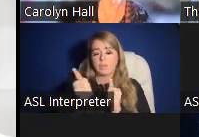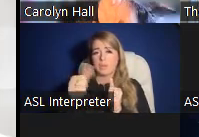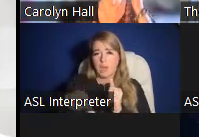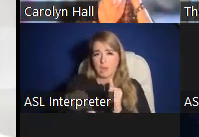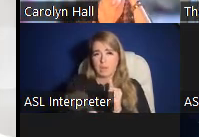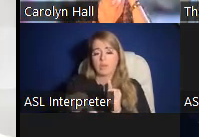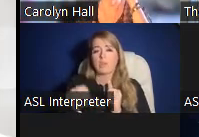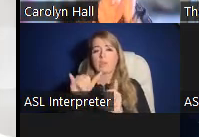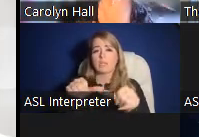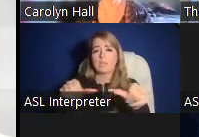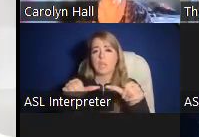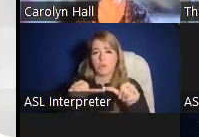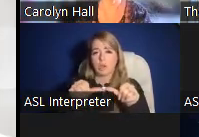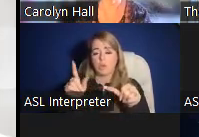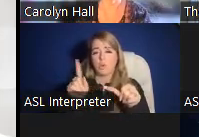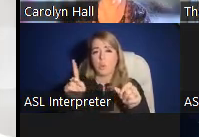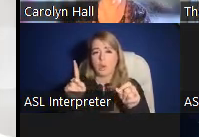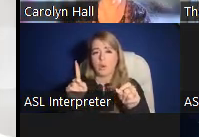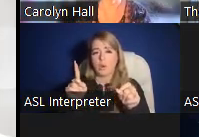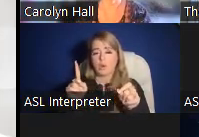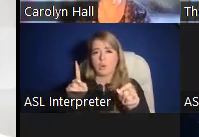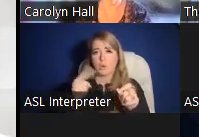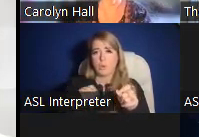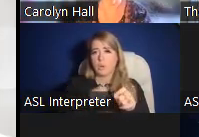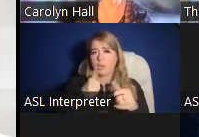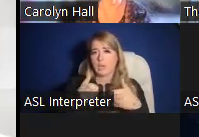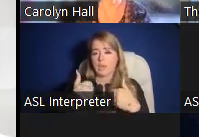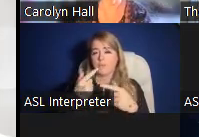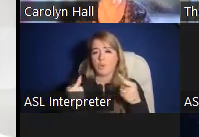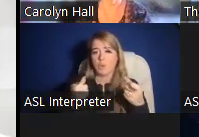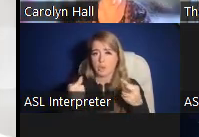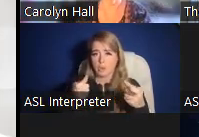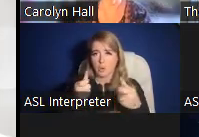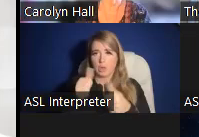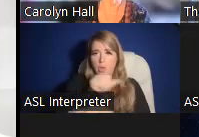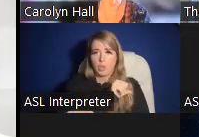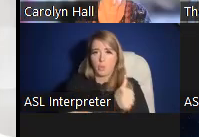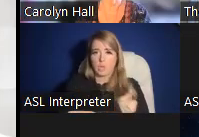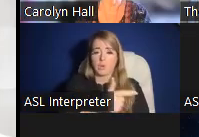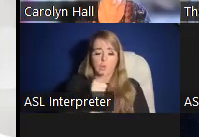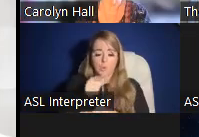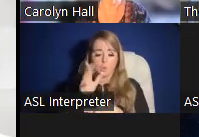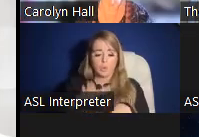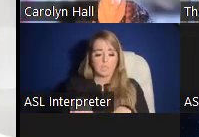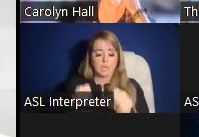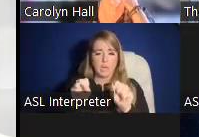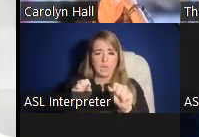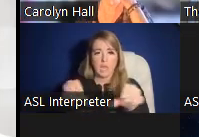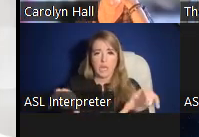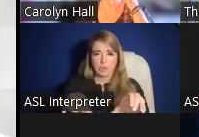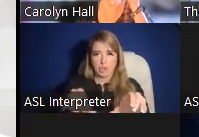was an area where we didn't have a regulatory authority to take action at.